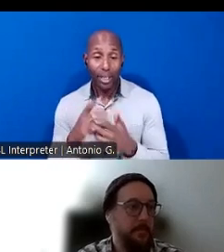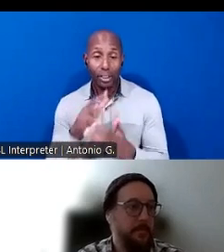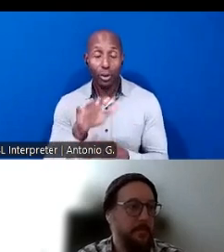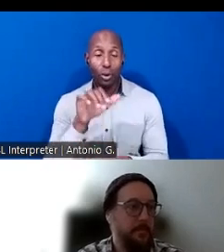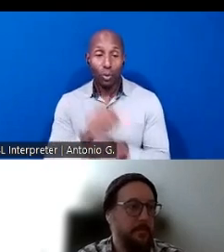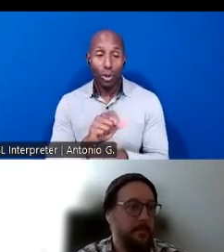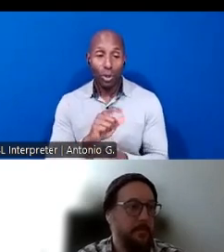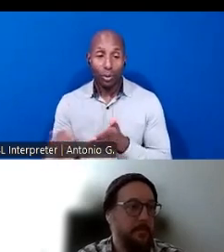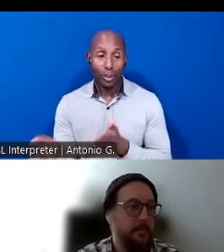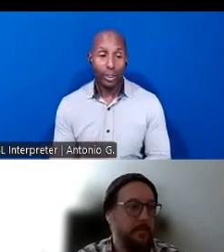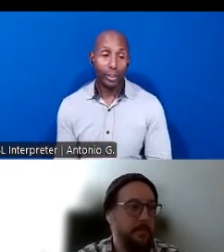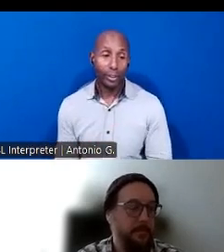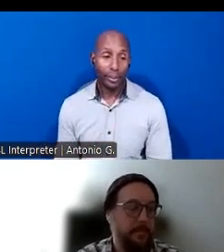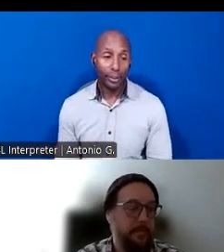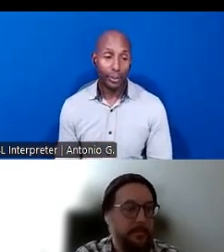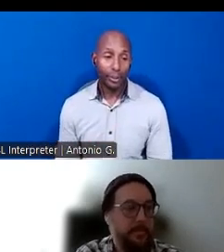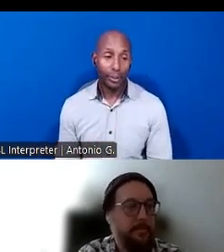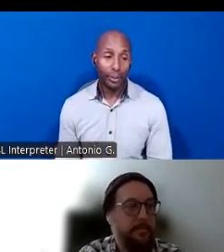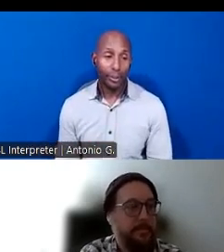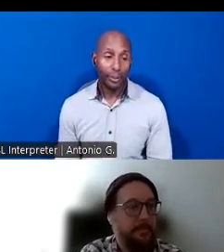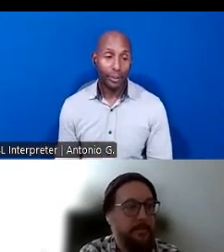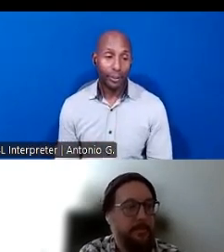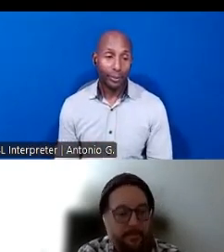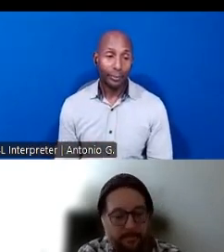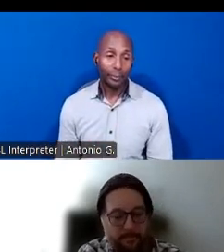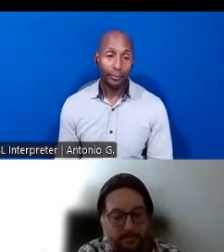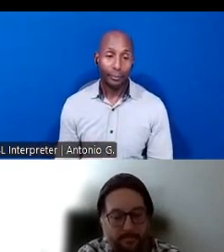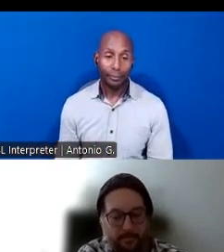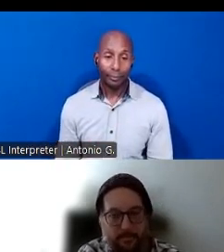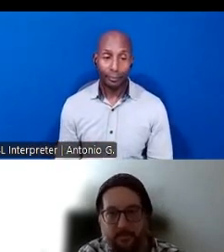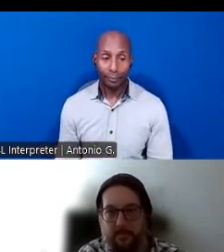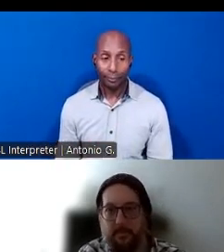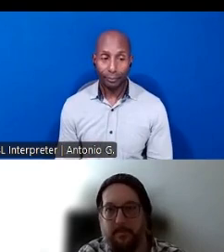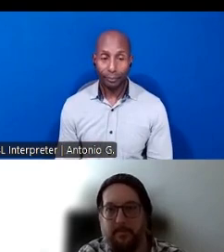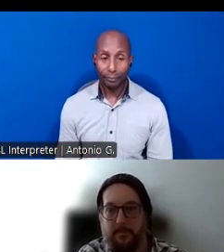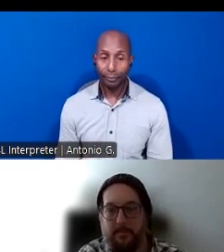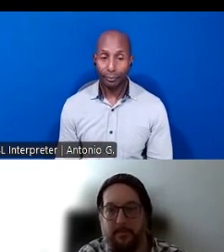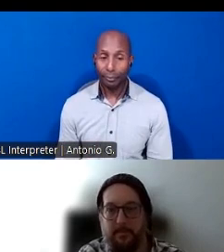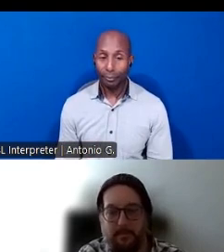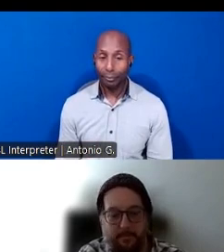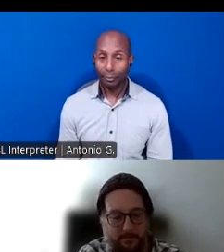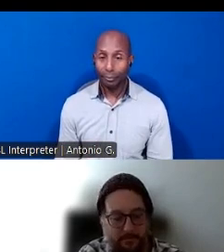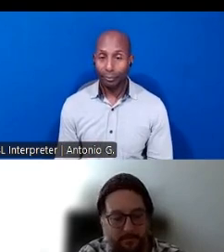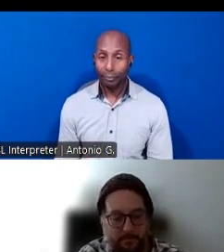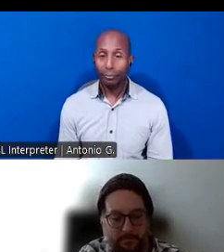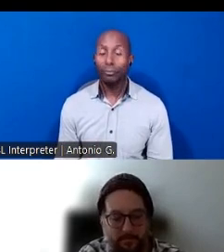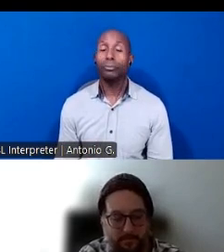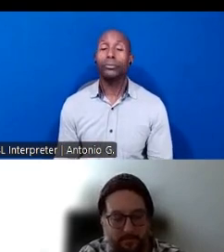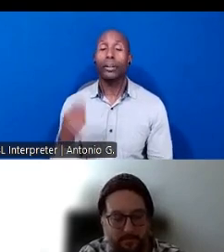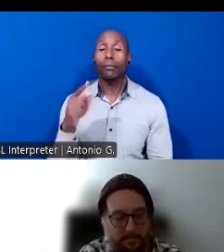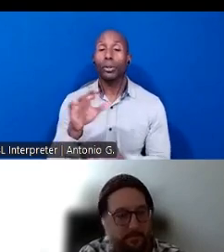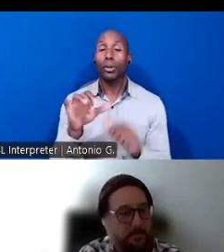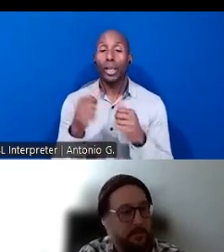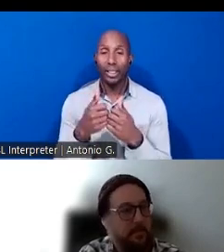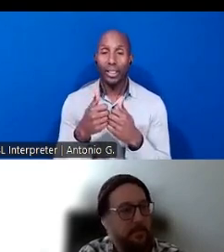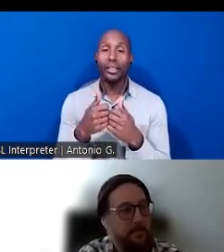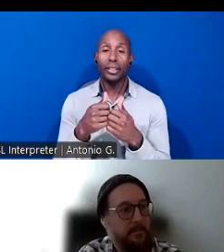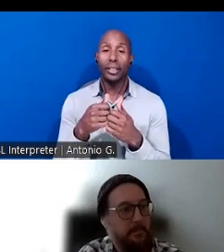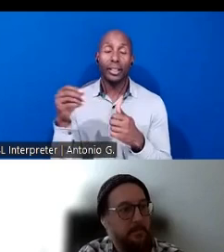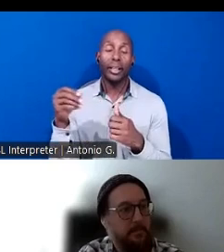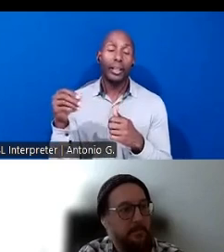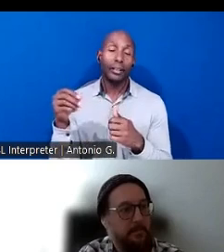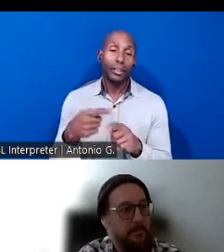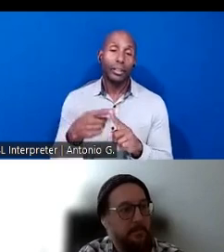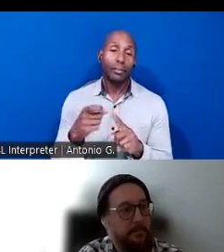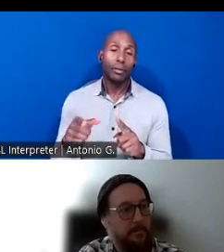you get into entering the data for the folks who are working at your agency who are funded by the grant. So it says enter the name of the staff